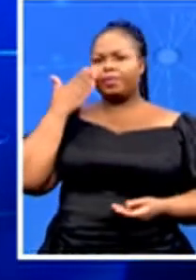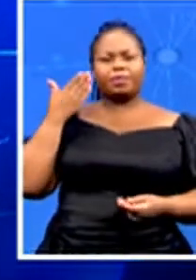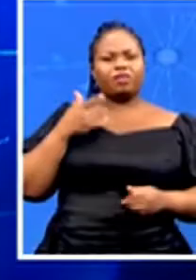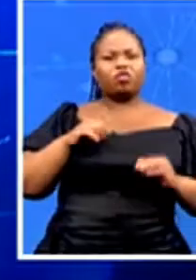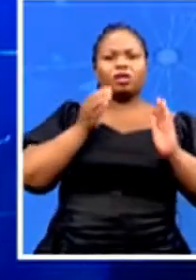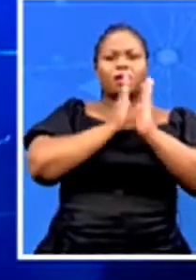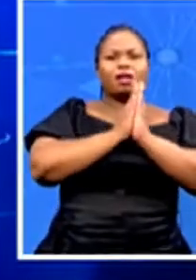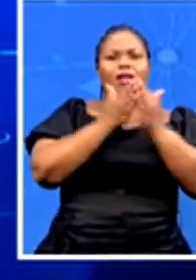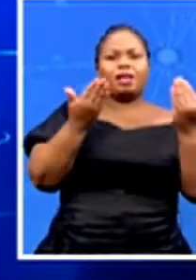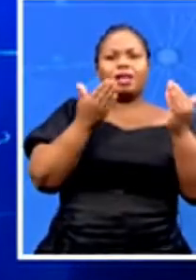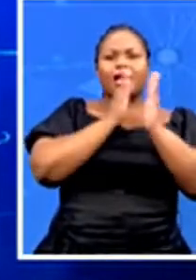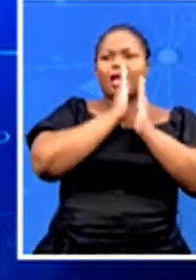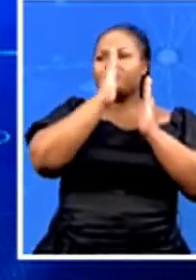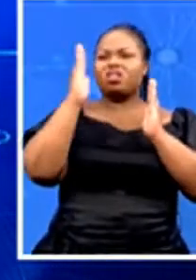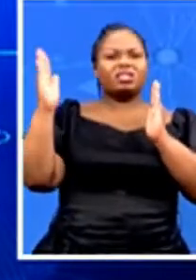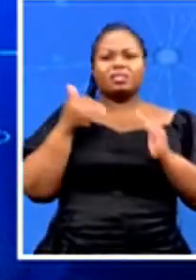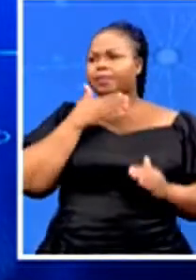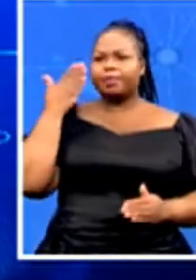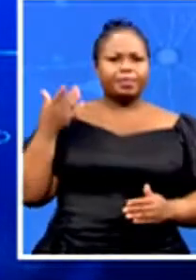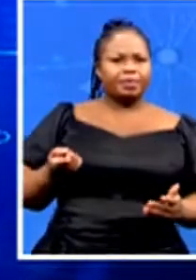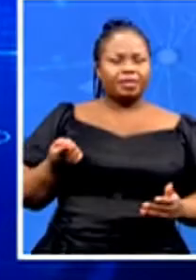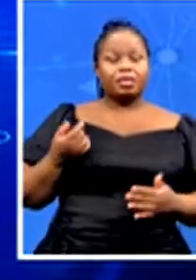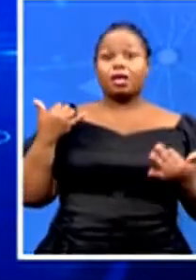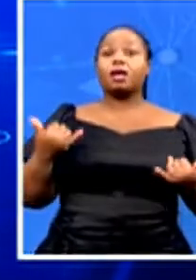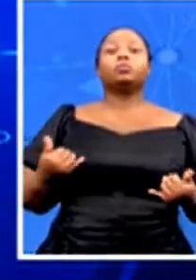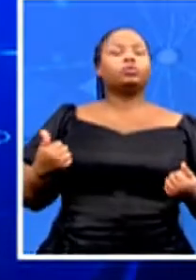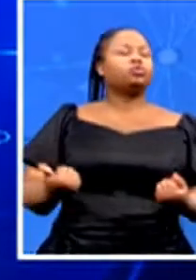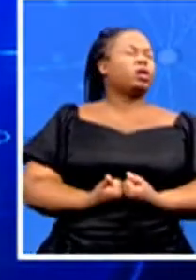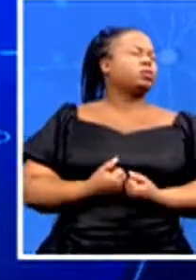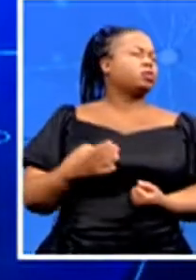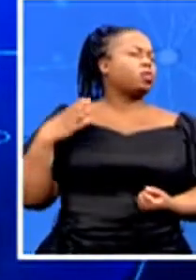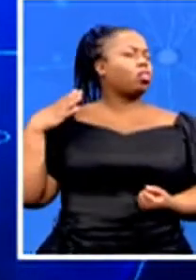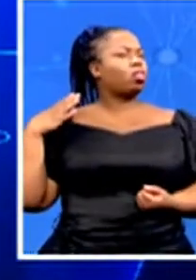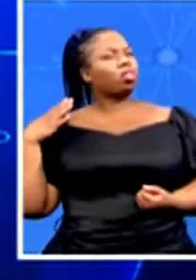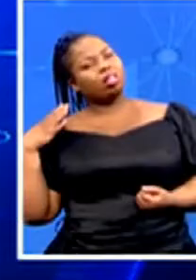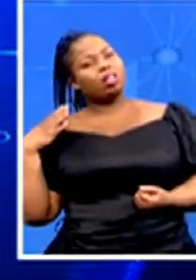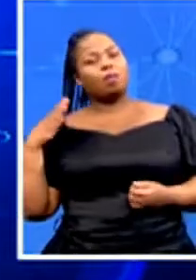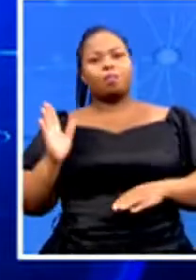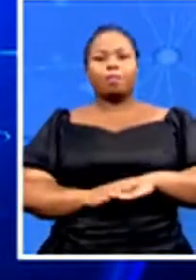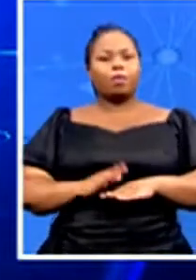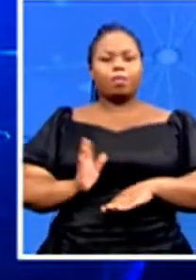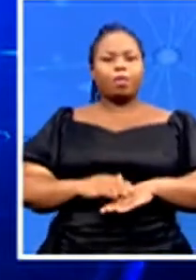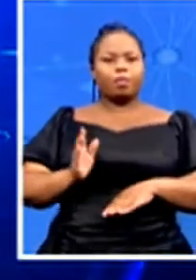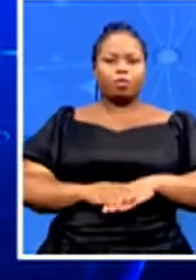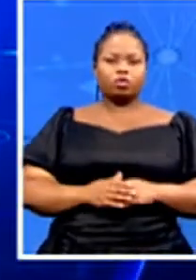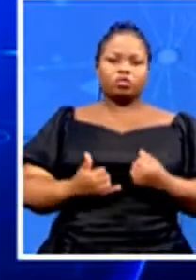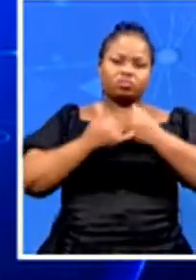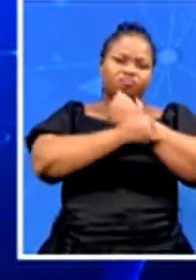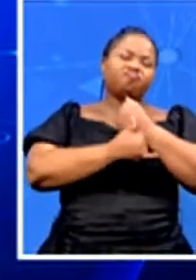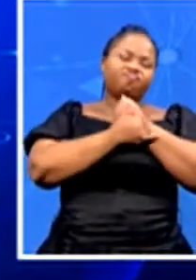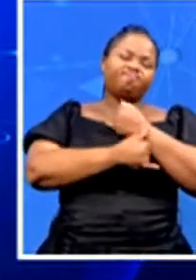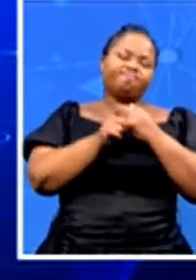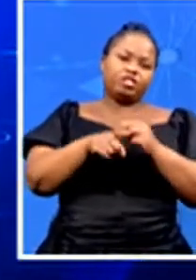And so the challenge is still massive that the country needs to respond to. So I am hoping that the next